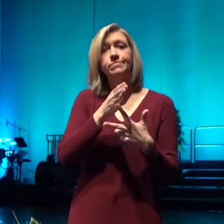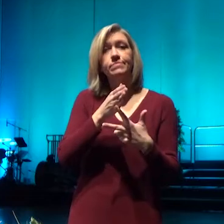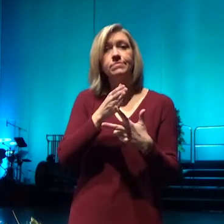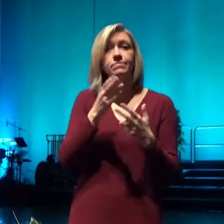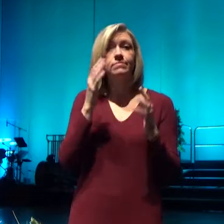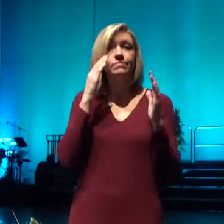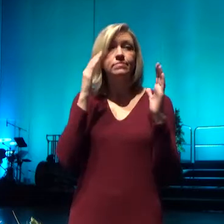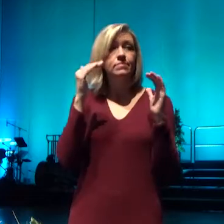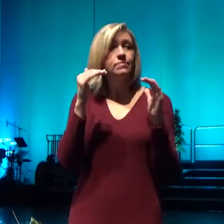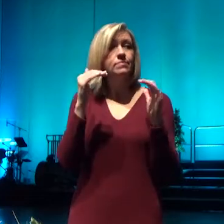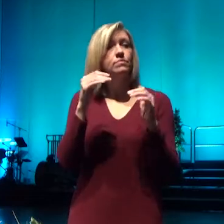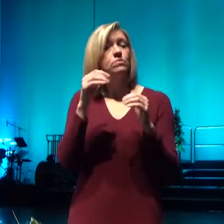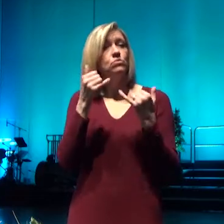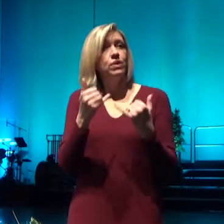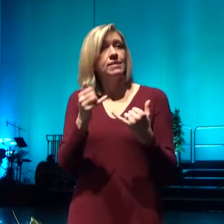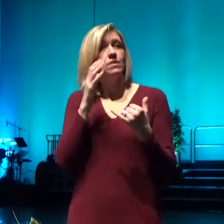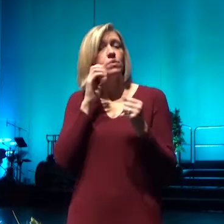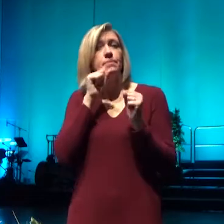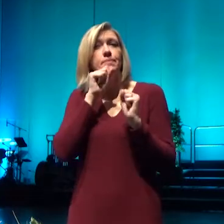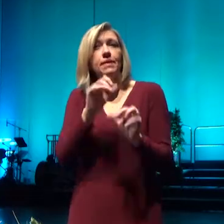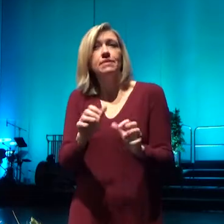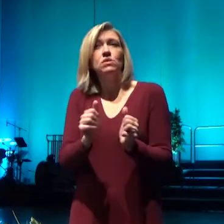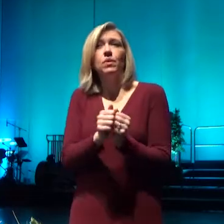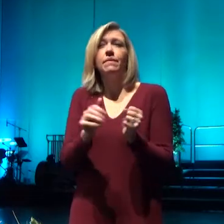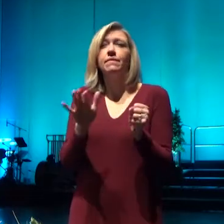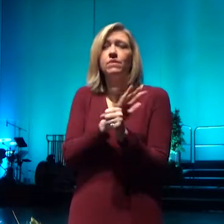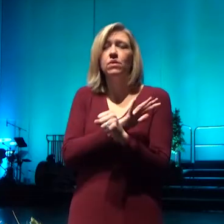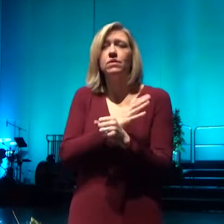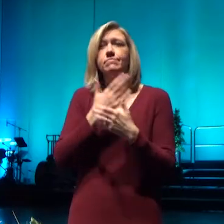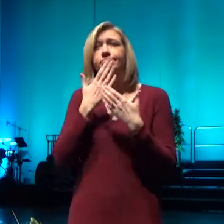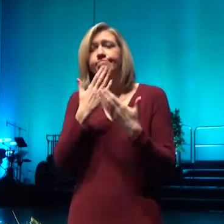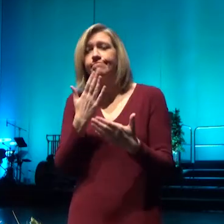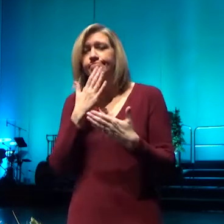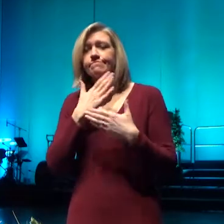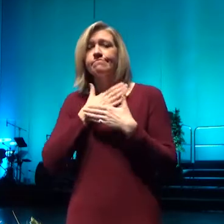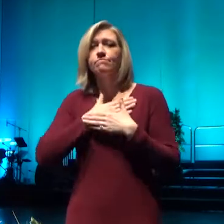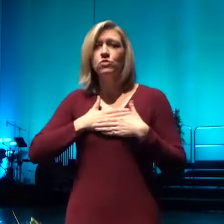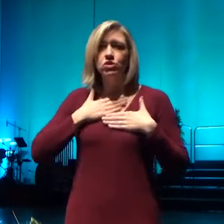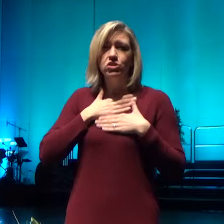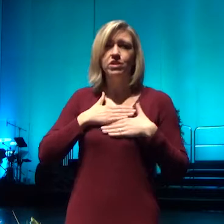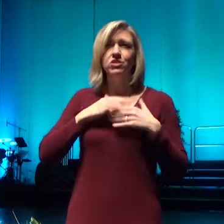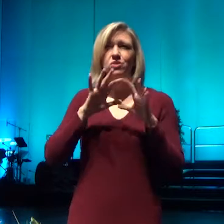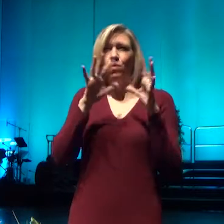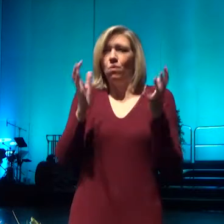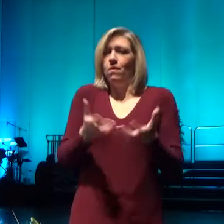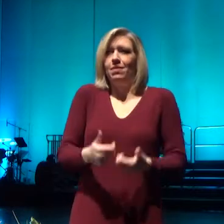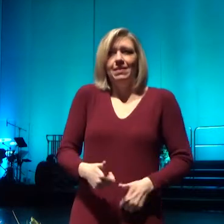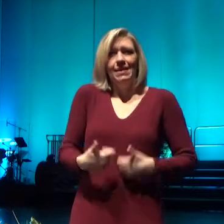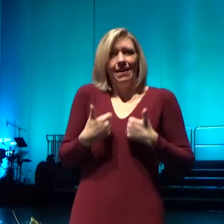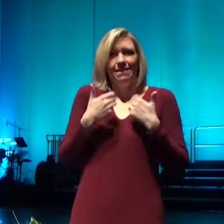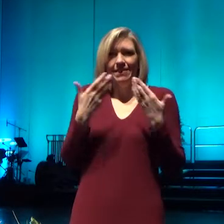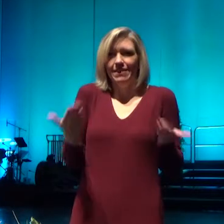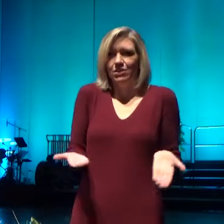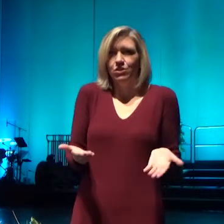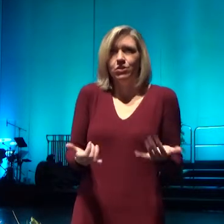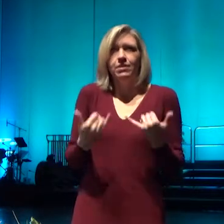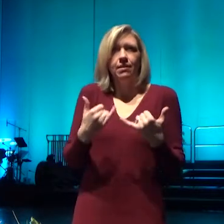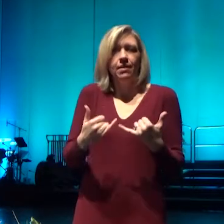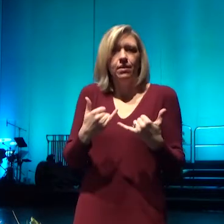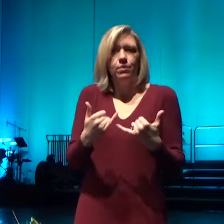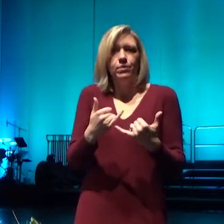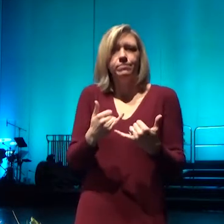bless you with the fullness of appreciation, the gratitude of the whole of your life, right here and right